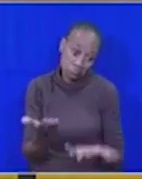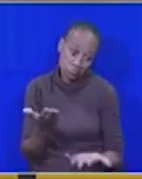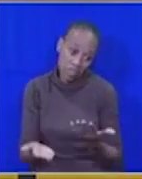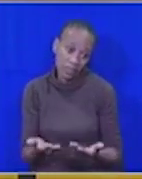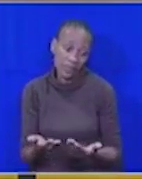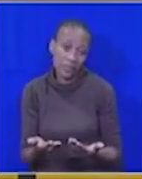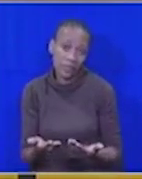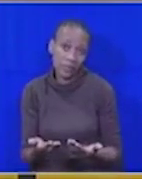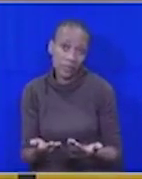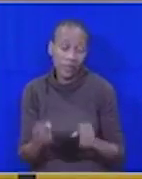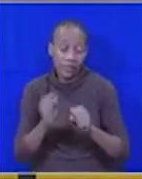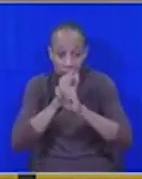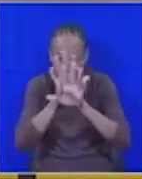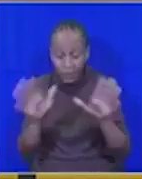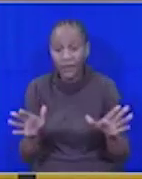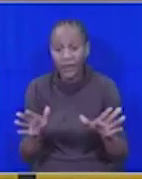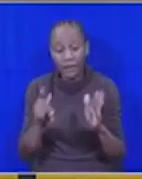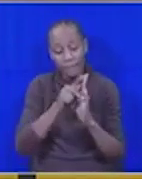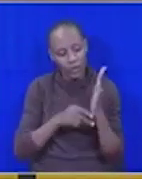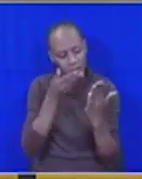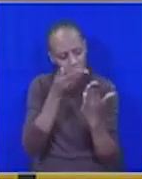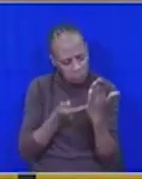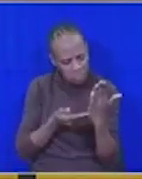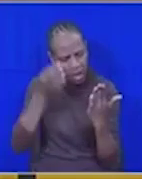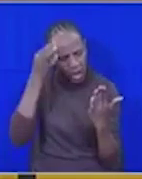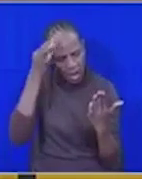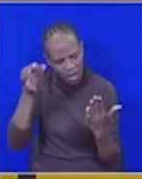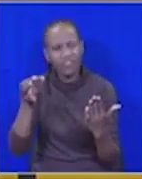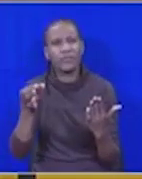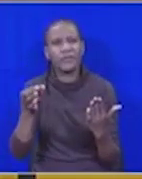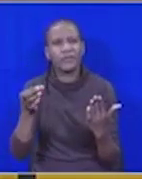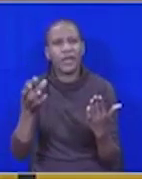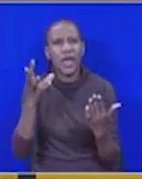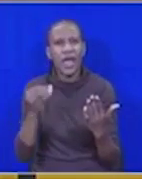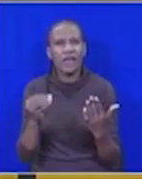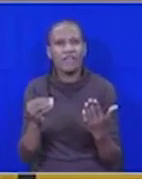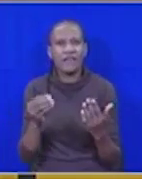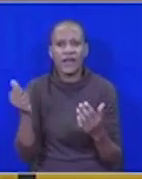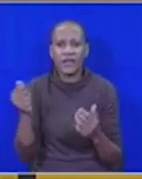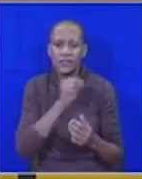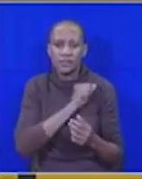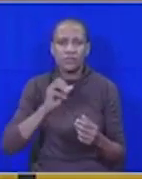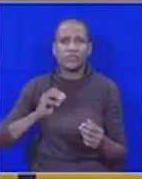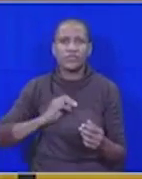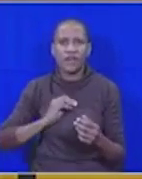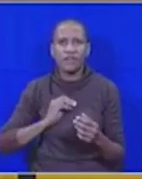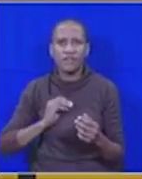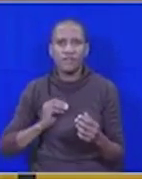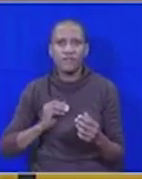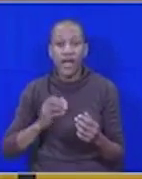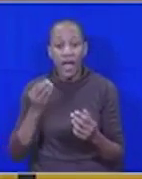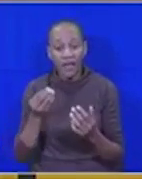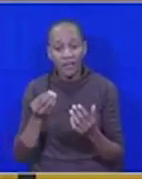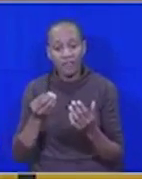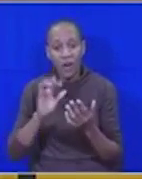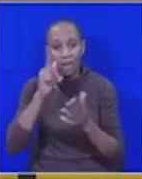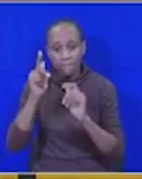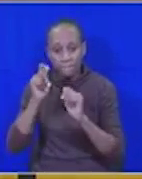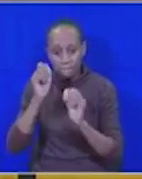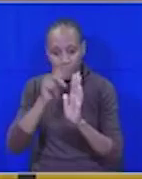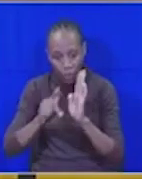evident in a thorough reading of the policy, that the government has, by stealth, captured the SABC's editorial content and programming?